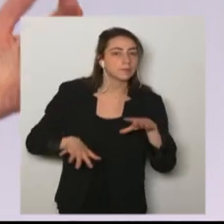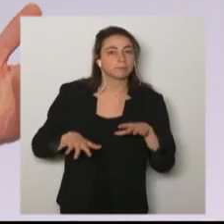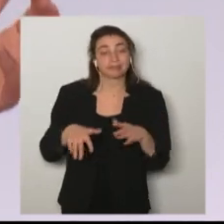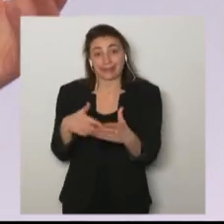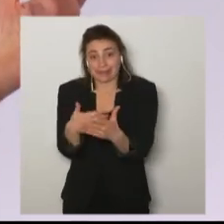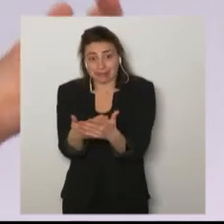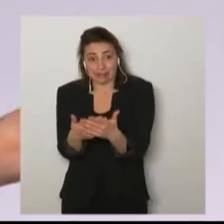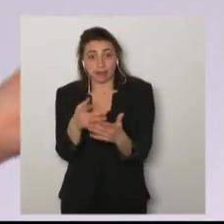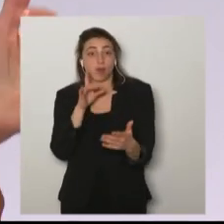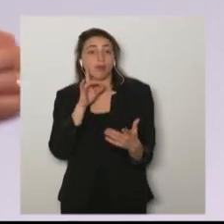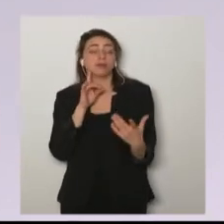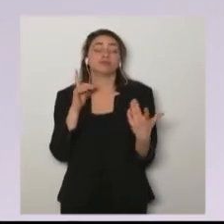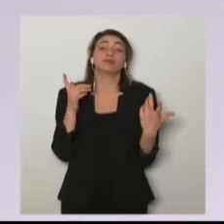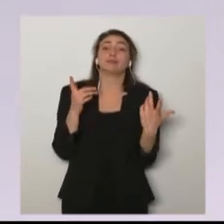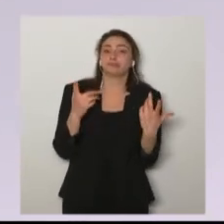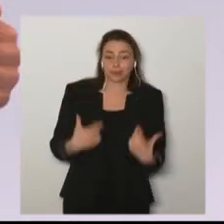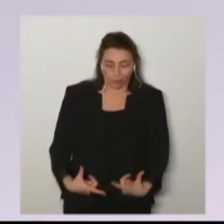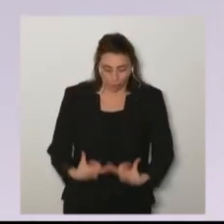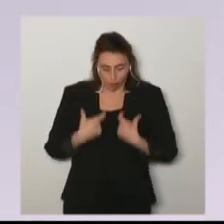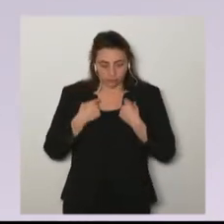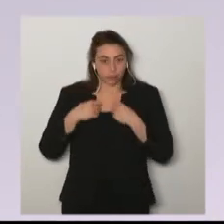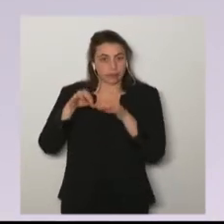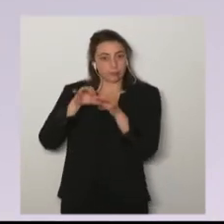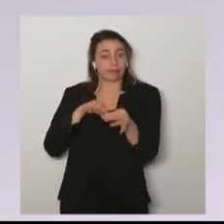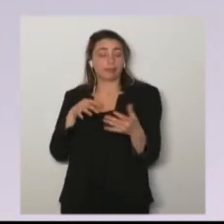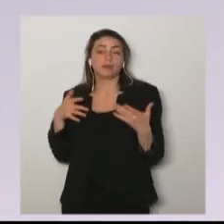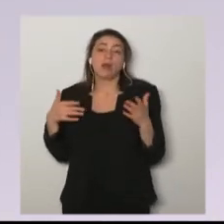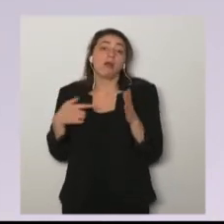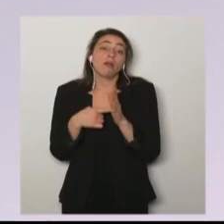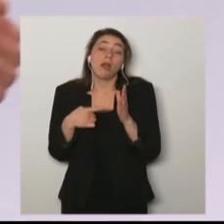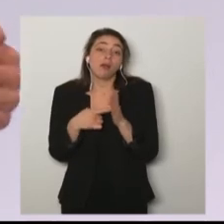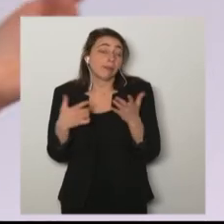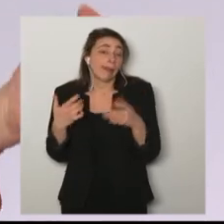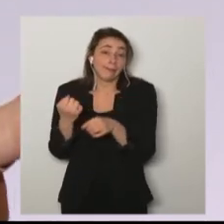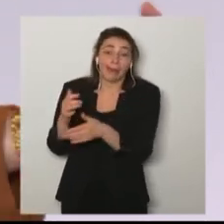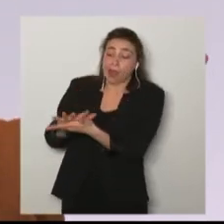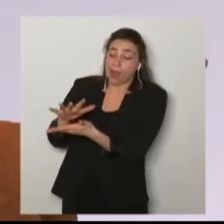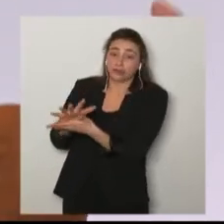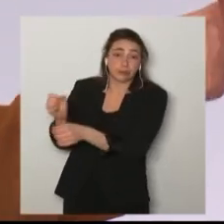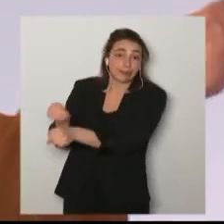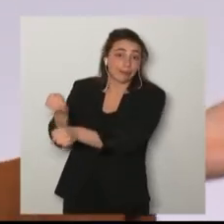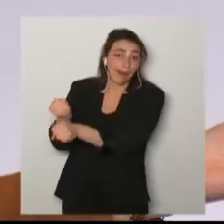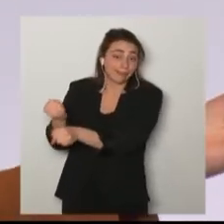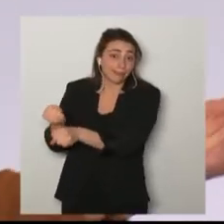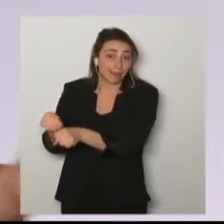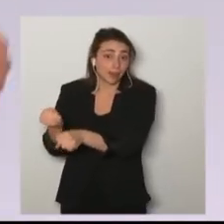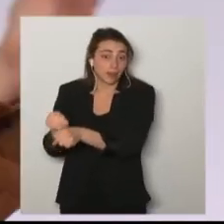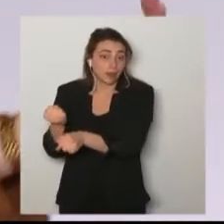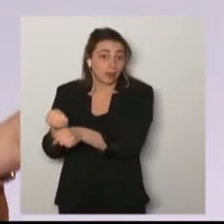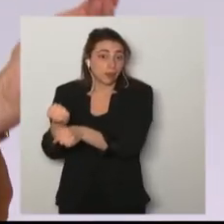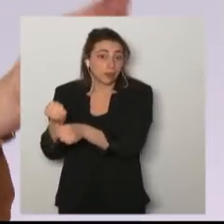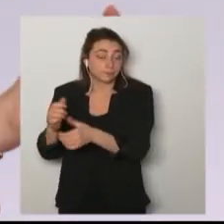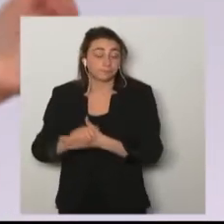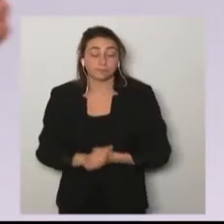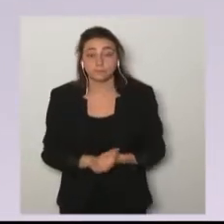It's about 40% of the population is still in working age, or is in working age, is already in working age, because